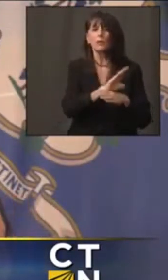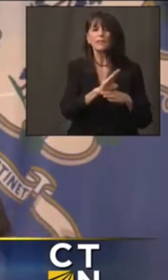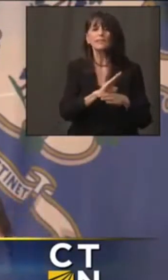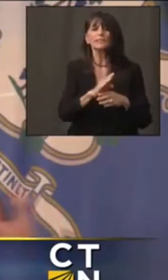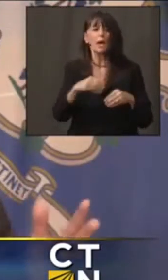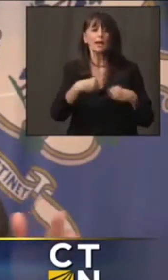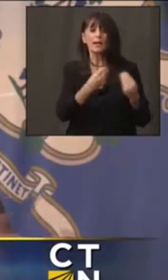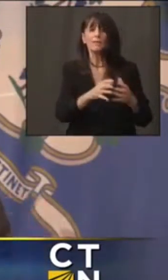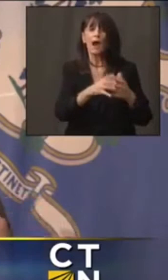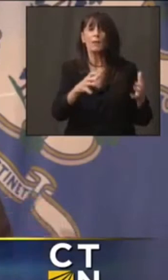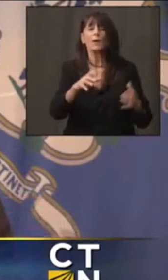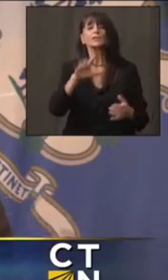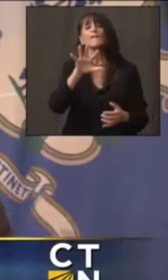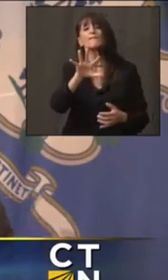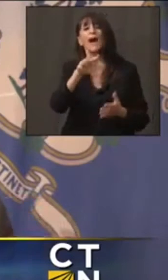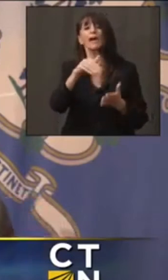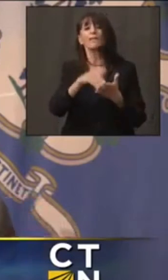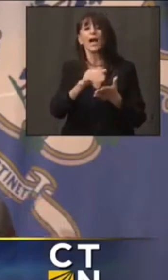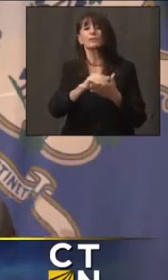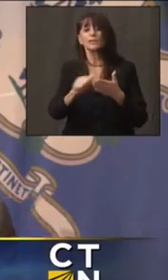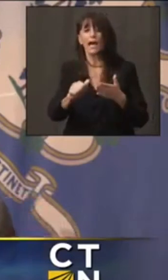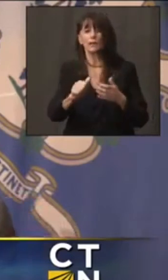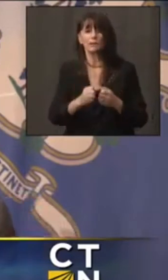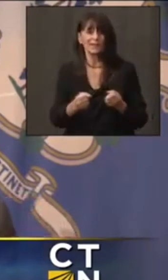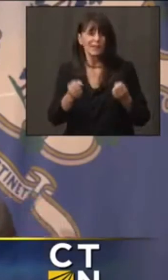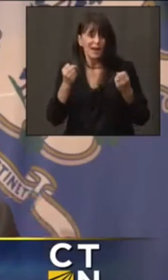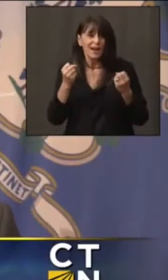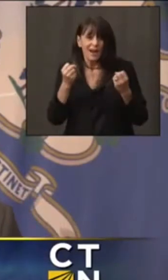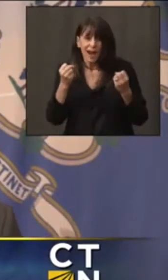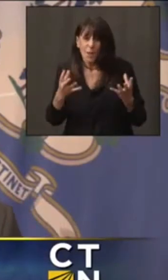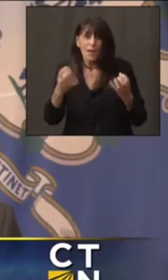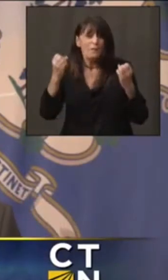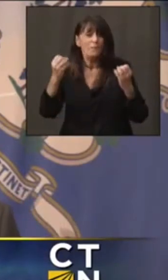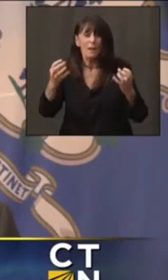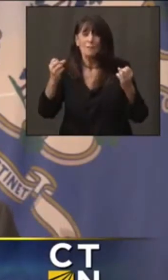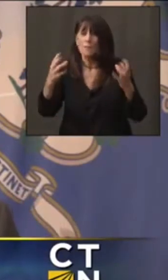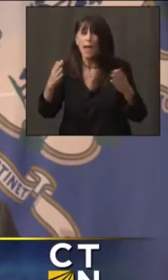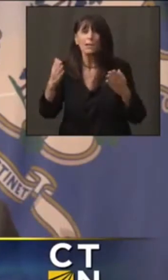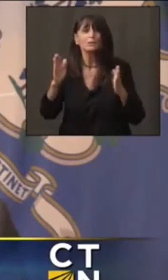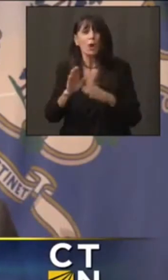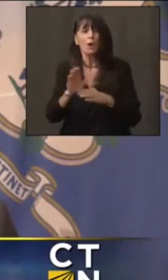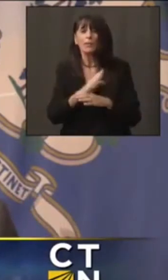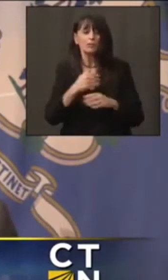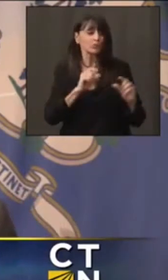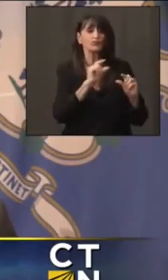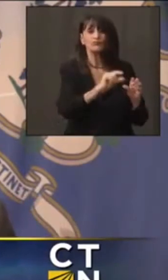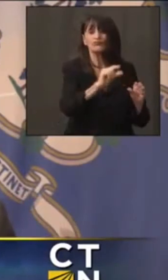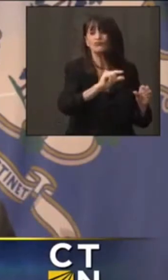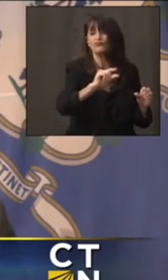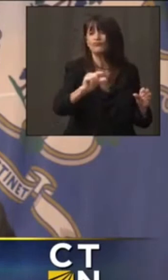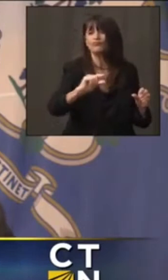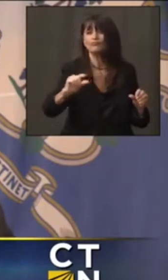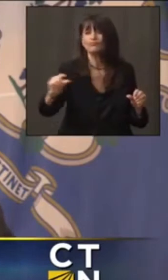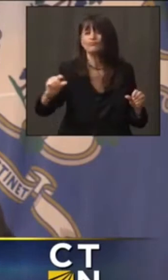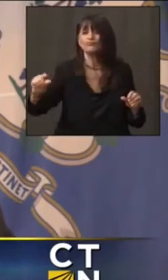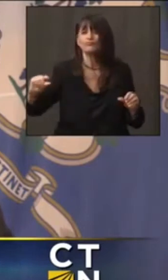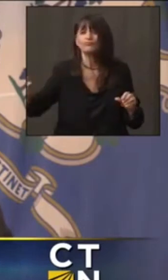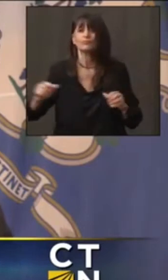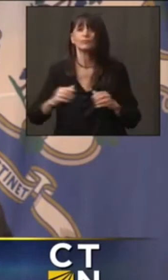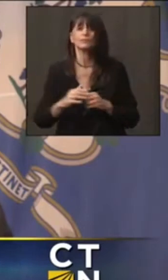to maybe 10,000 different small companies. Half of that going to folks in